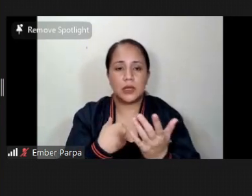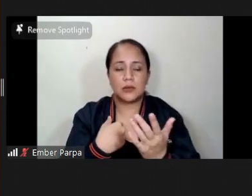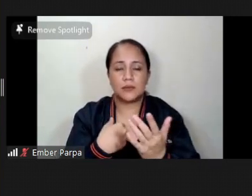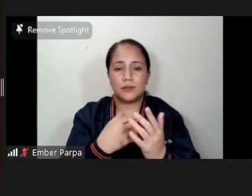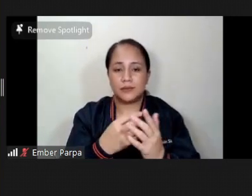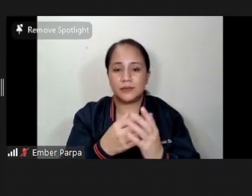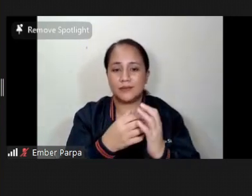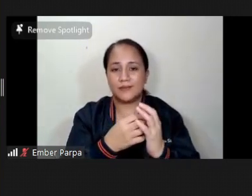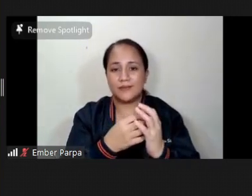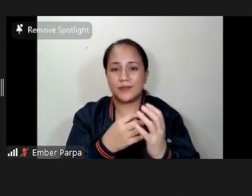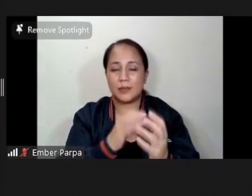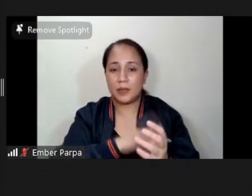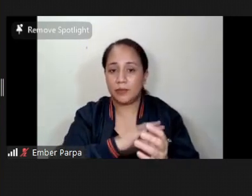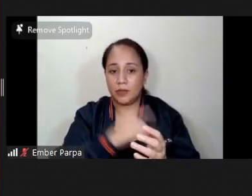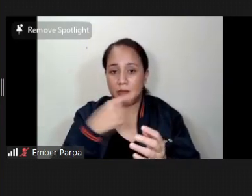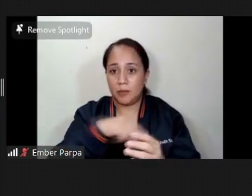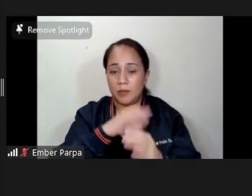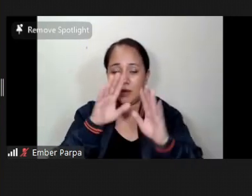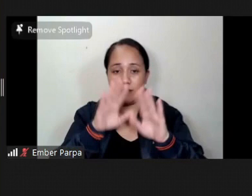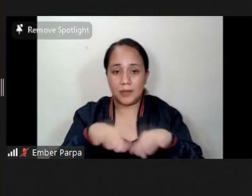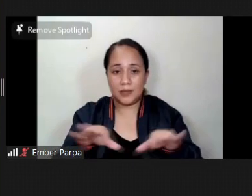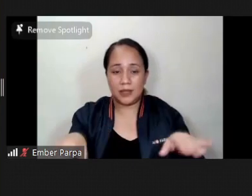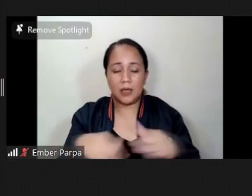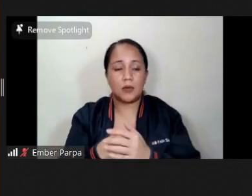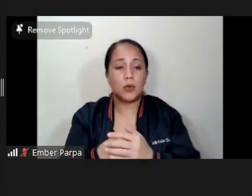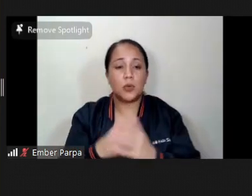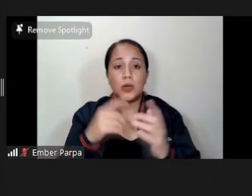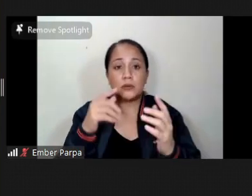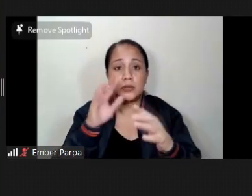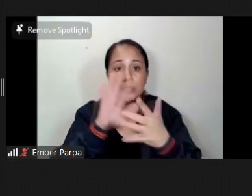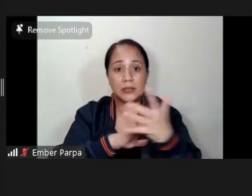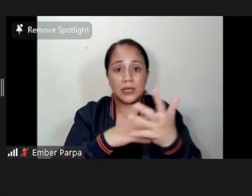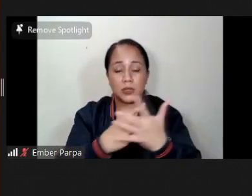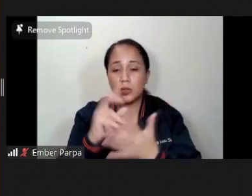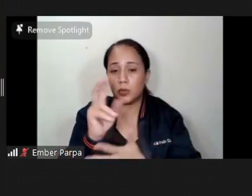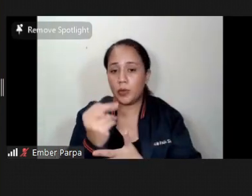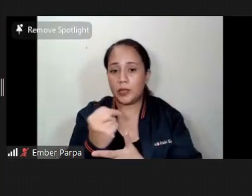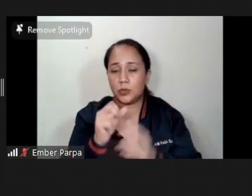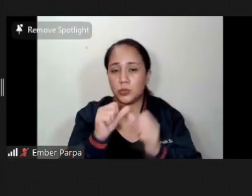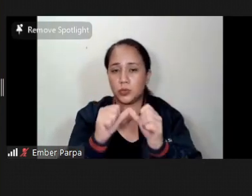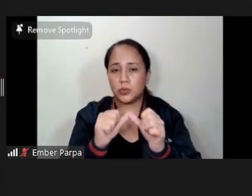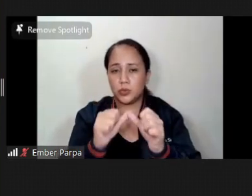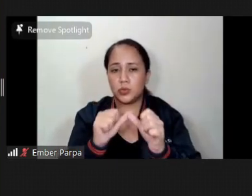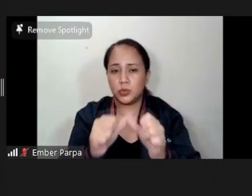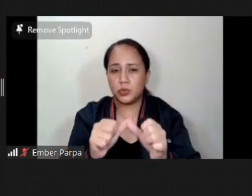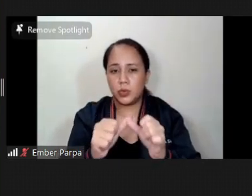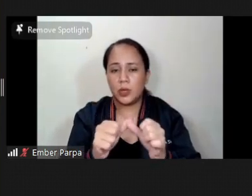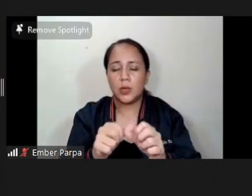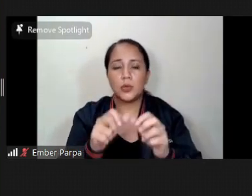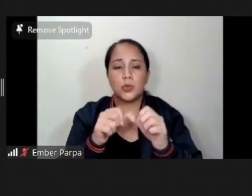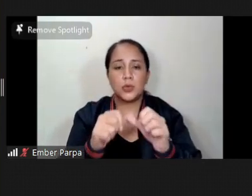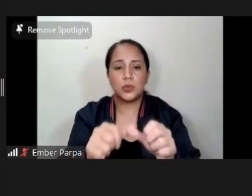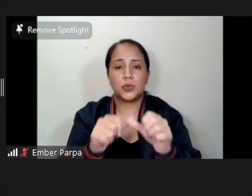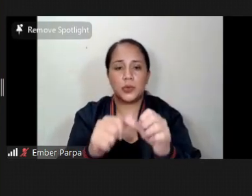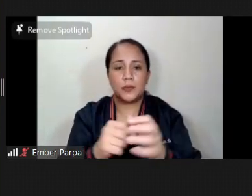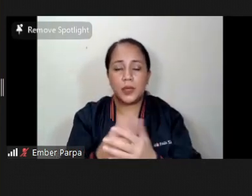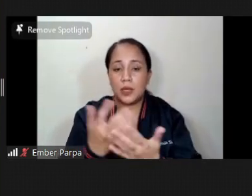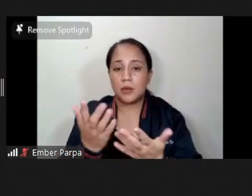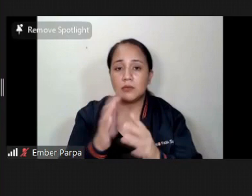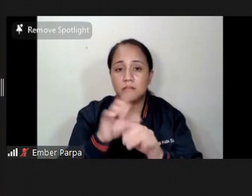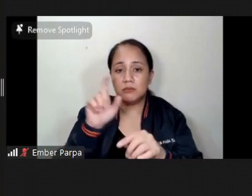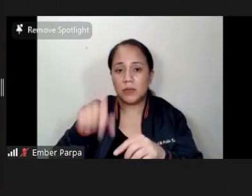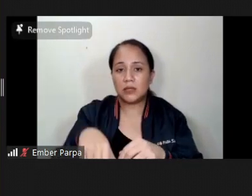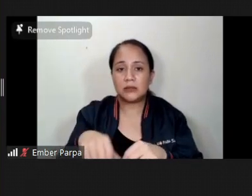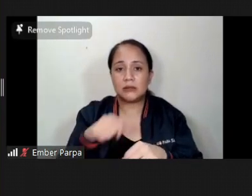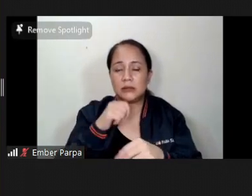bata. Ang time frame naman po ay gagawin siya ng tuloy-tuloy o continuous. Dapat po hindi